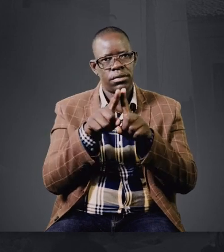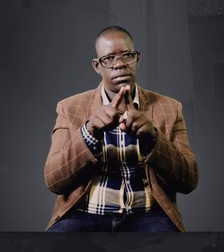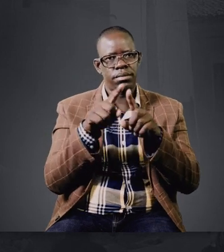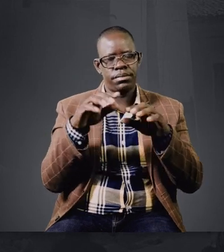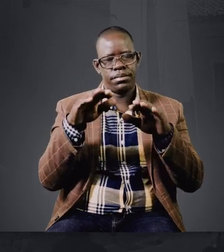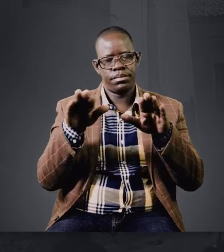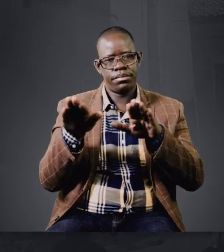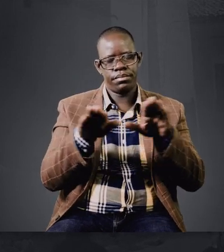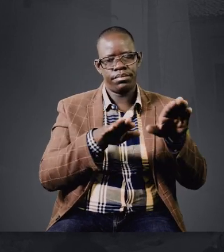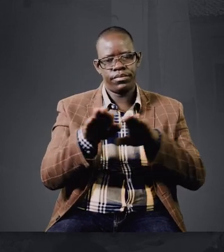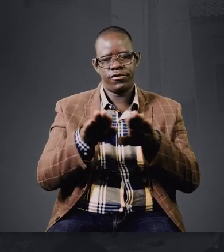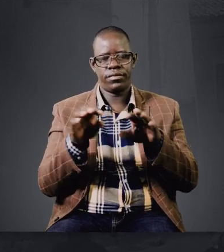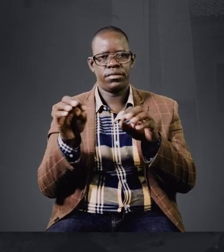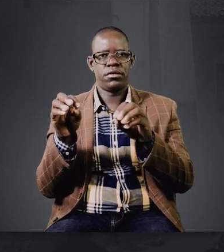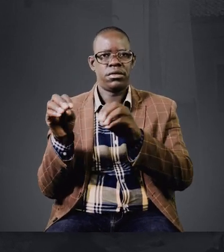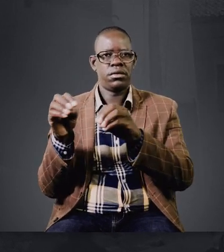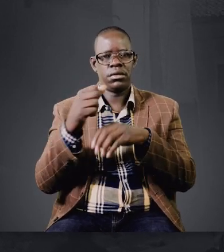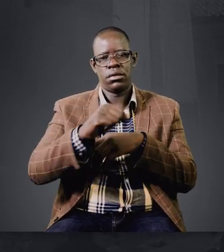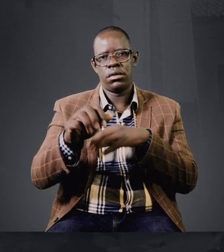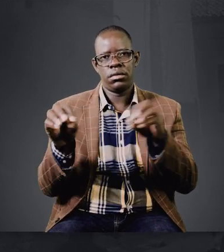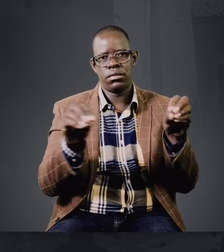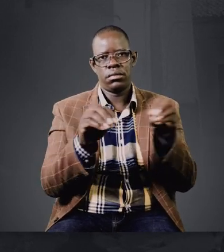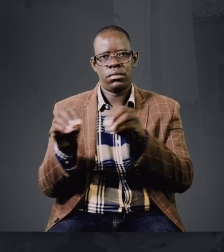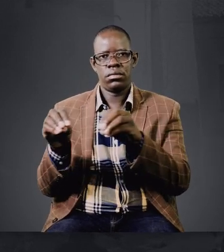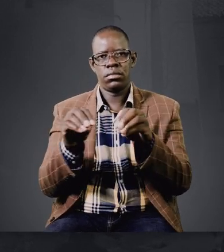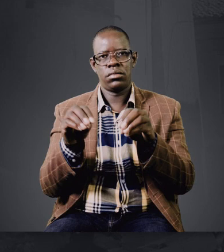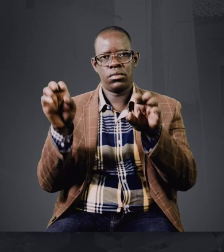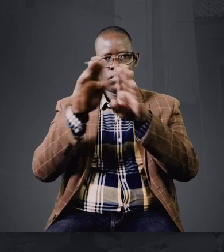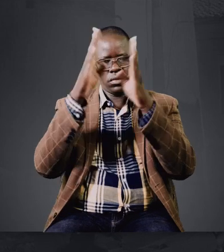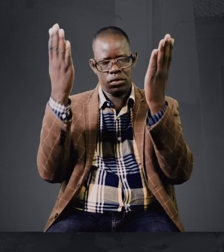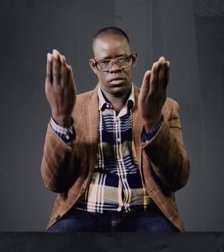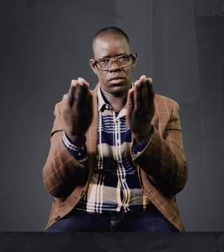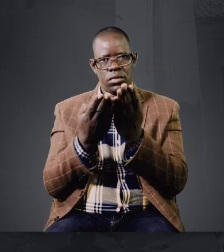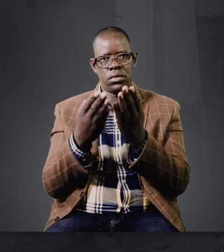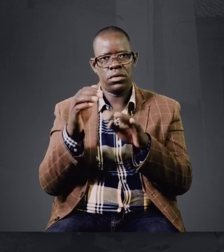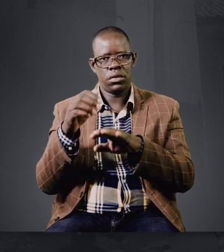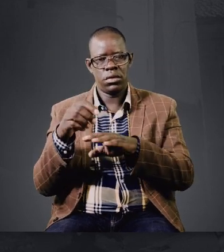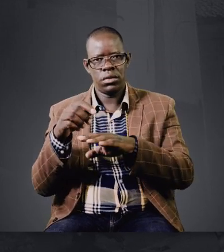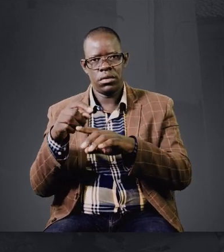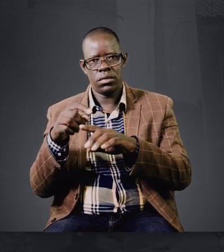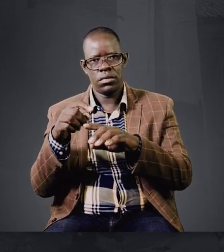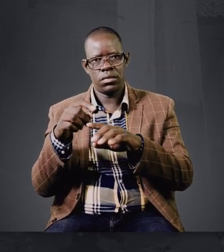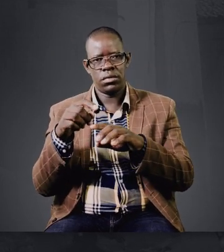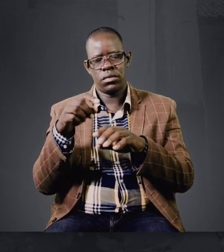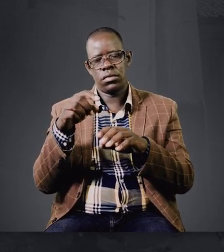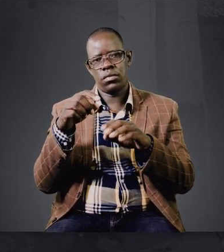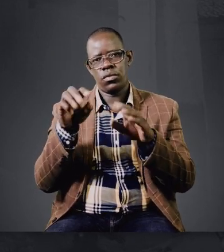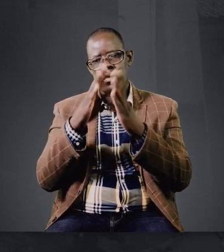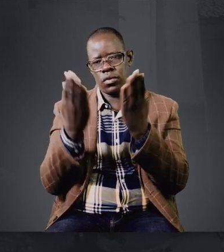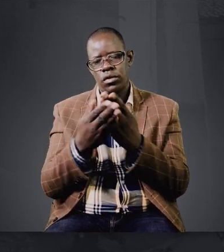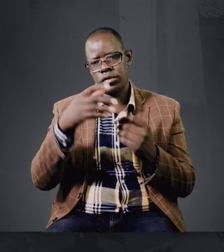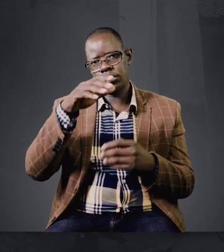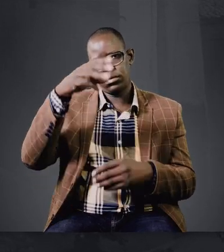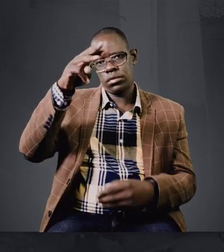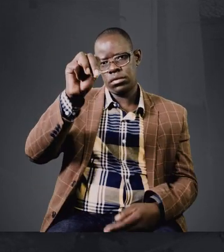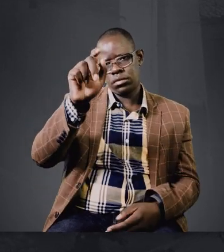movements and earthquakes, identify the global distribution of earthquakes on a world map,